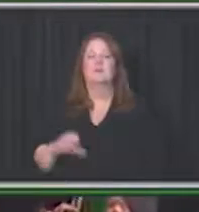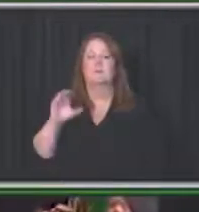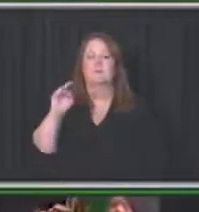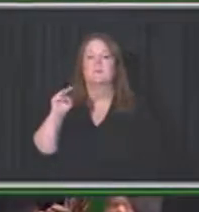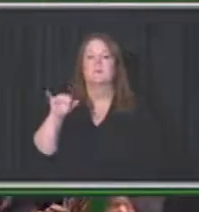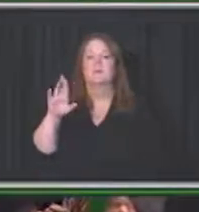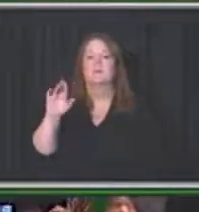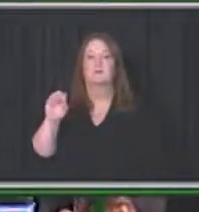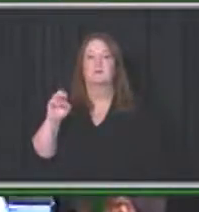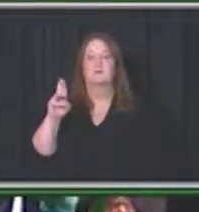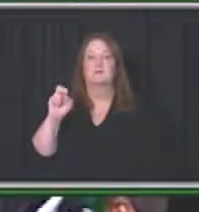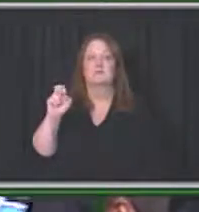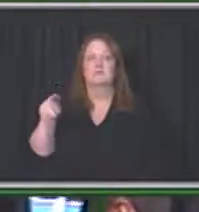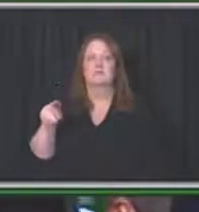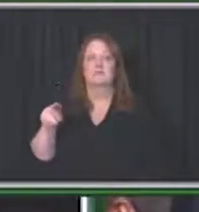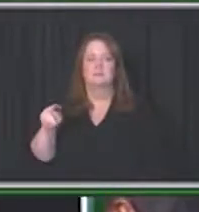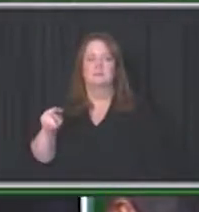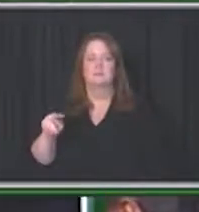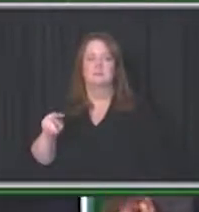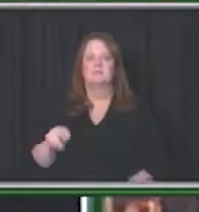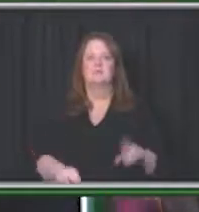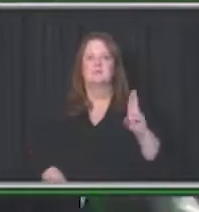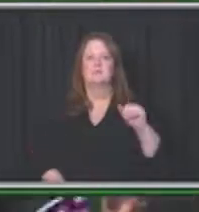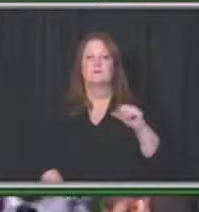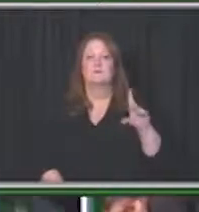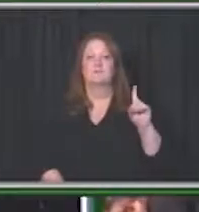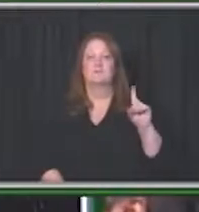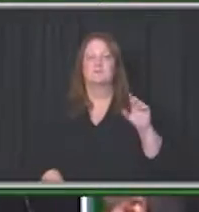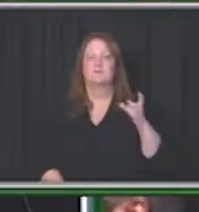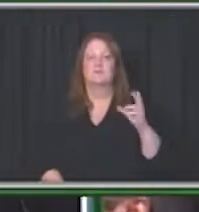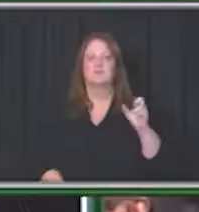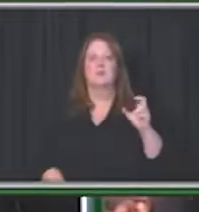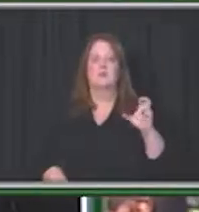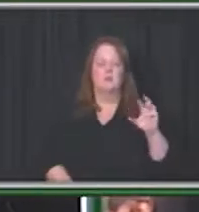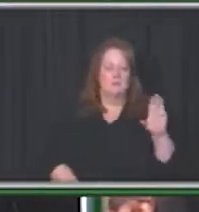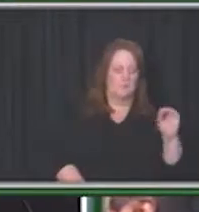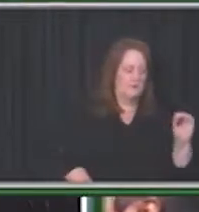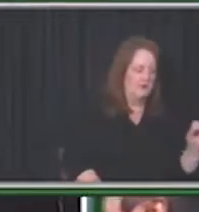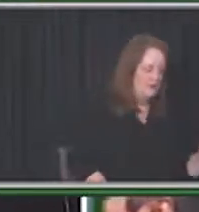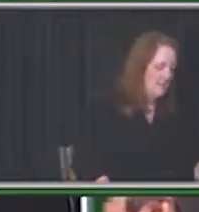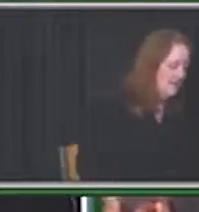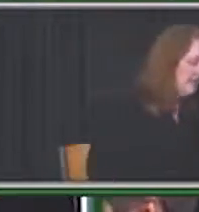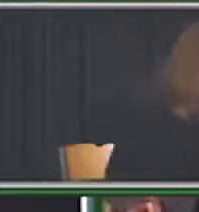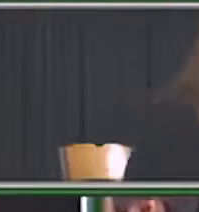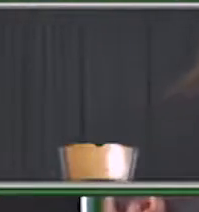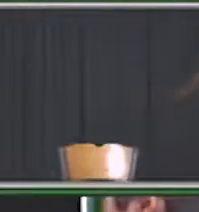Mario Quinteros. Richard Soriano.